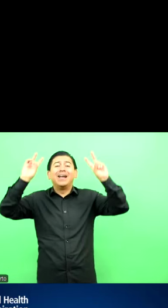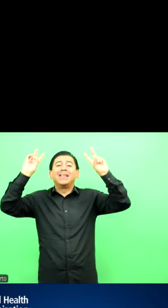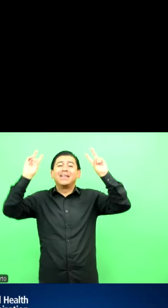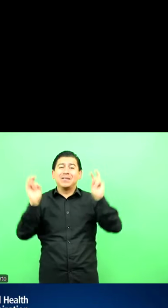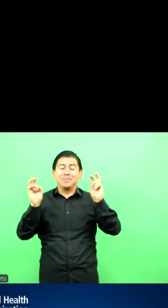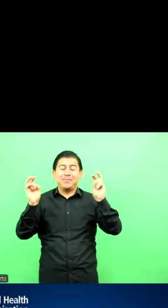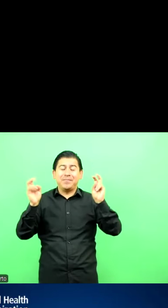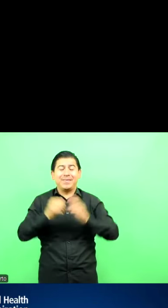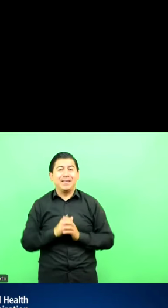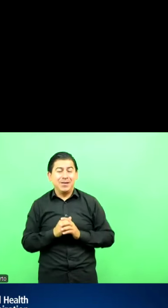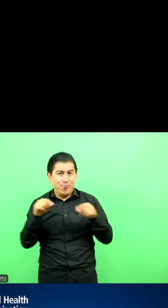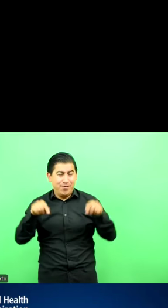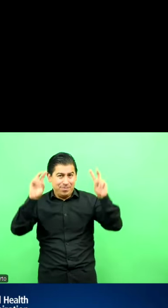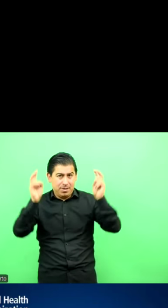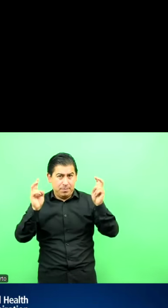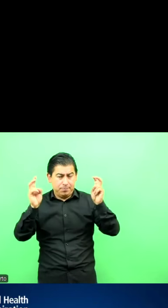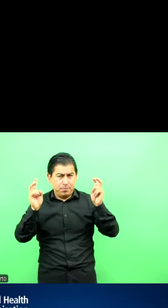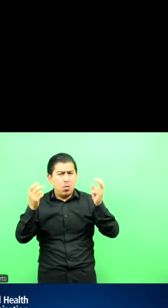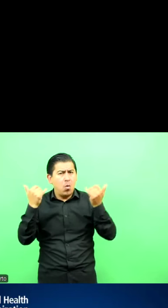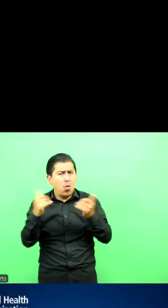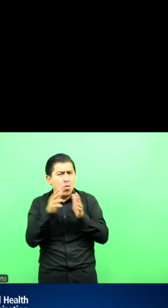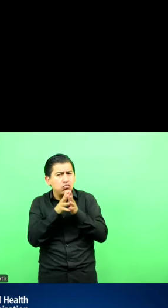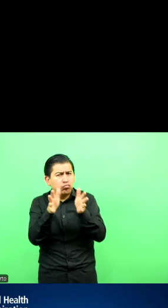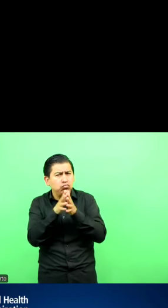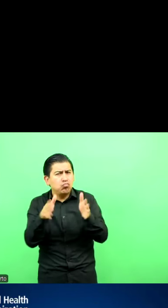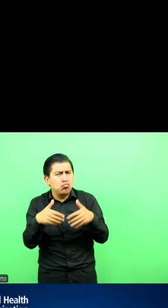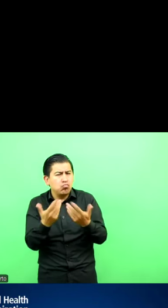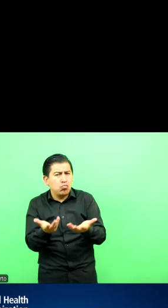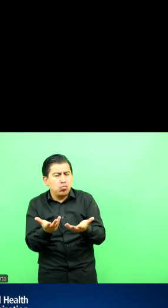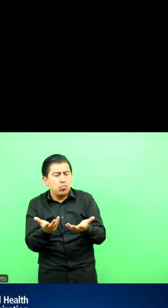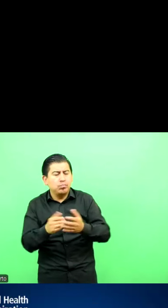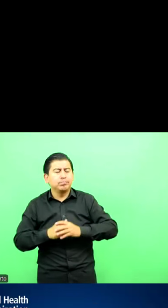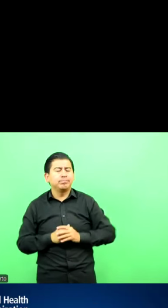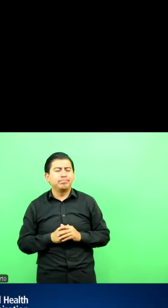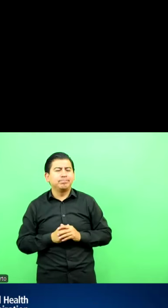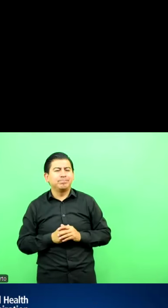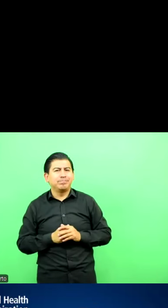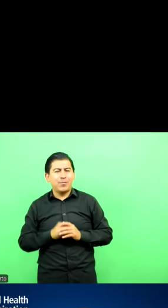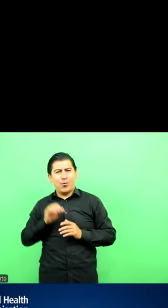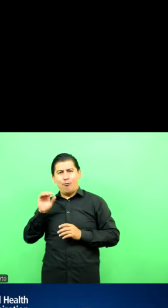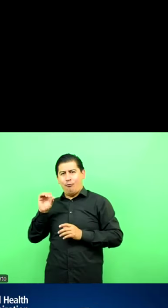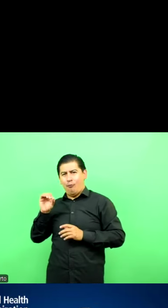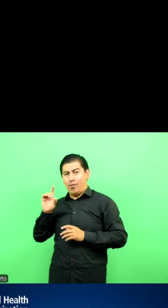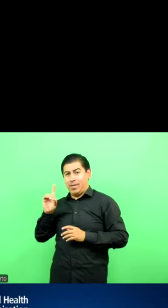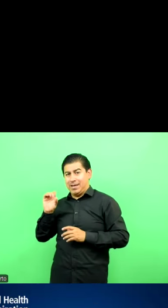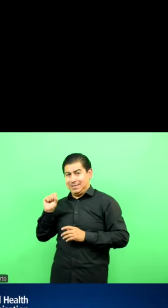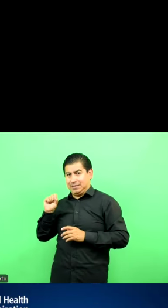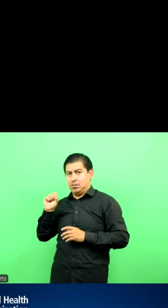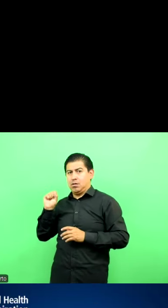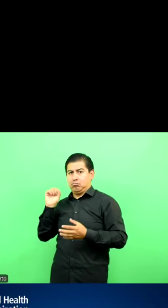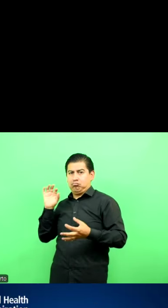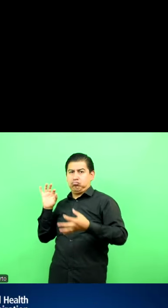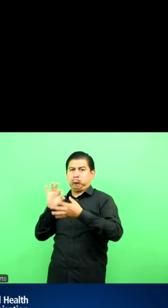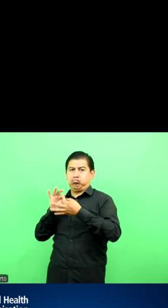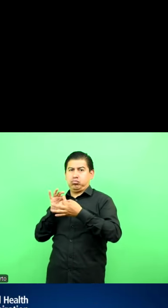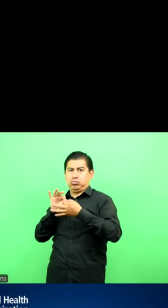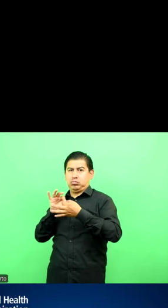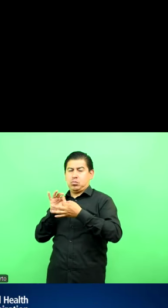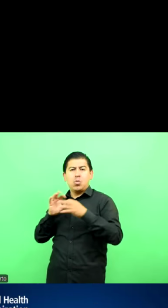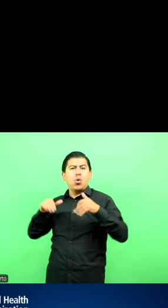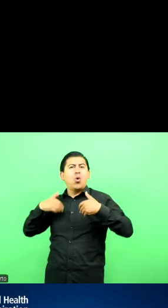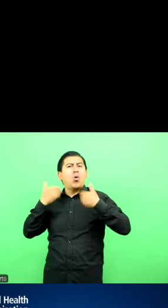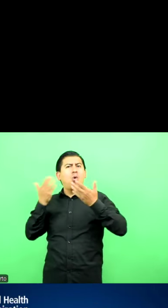linked to all these sustainable development goals. And sustainable development goal can only be achieved when we consider and we can